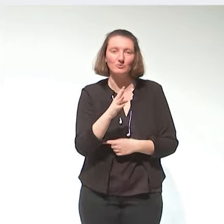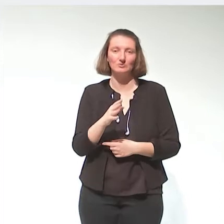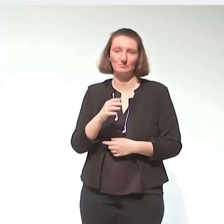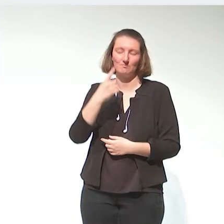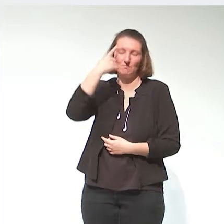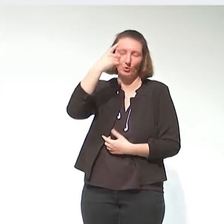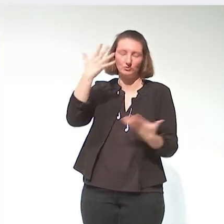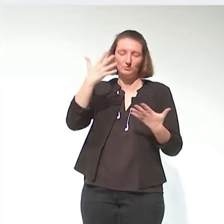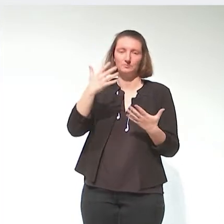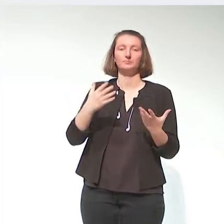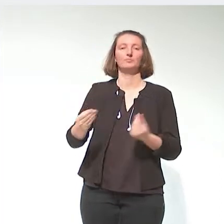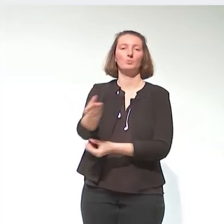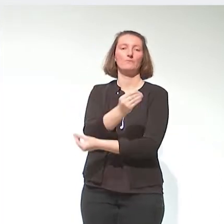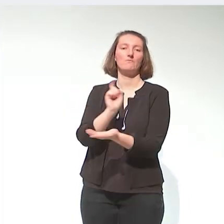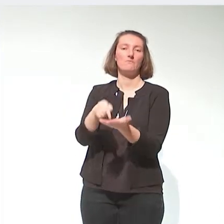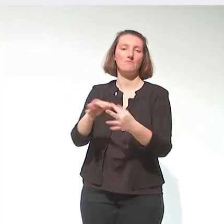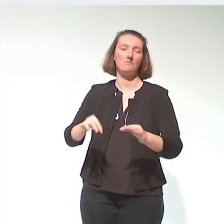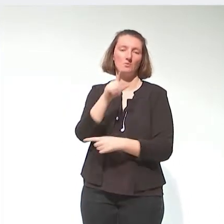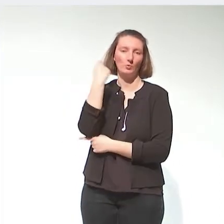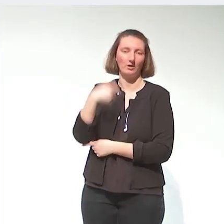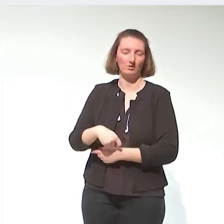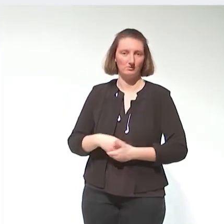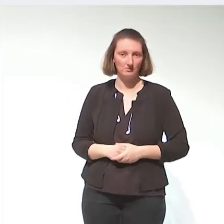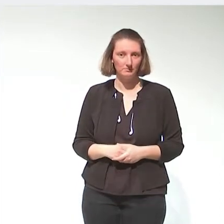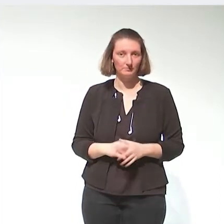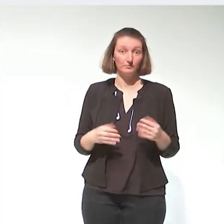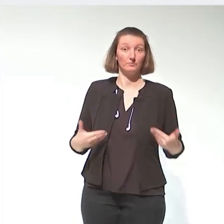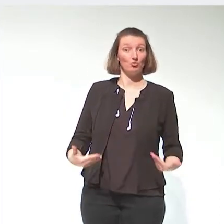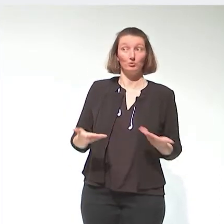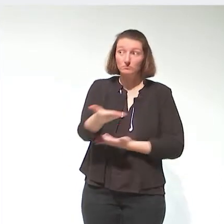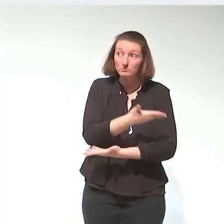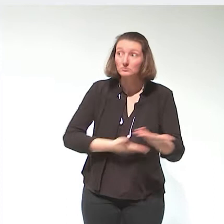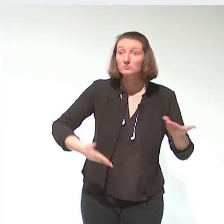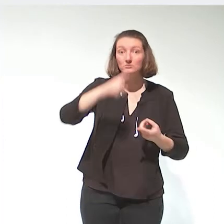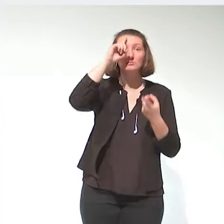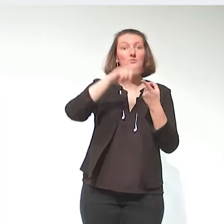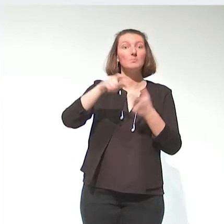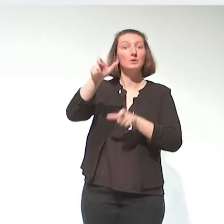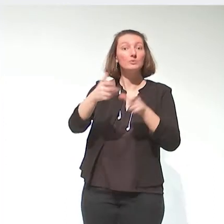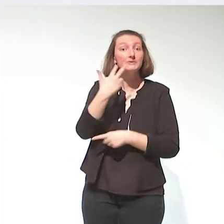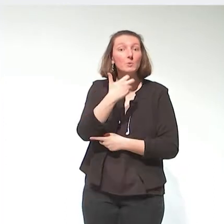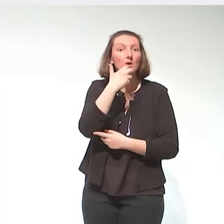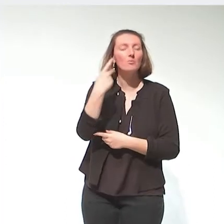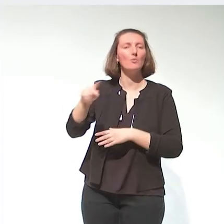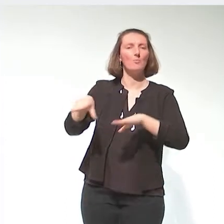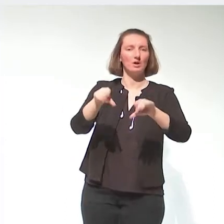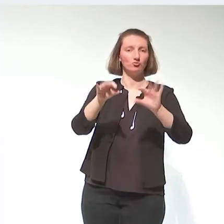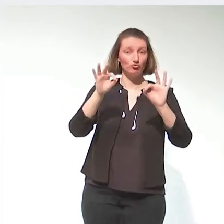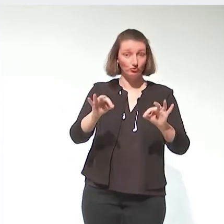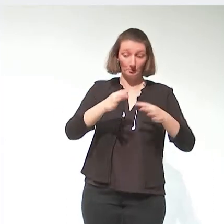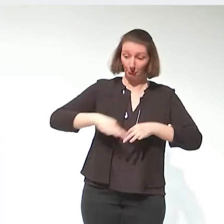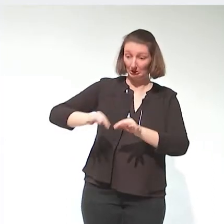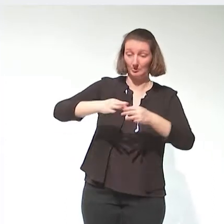paying close attention and keeping in our thoughts the Ukrainian people. Today we're talking about the place of citizens